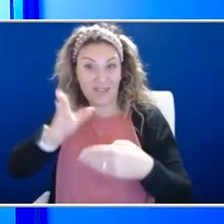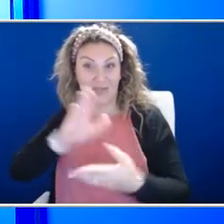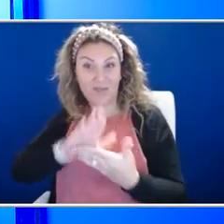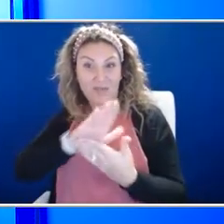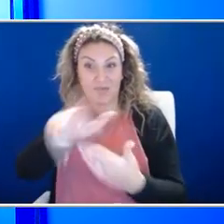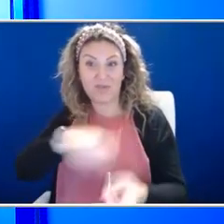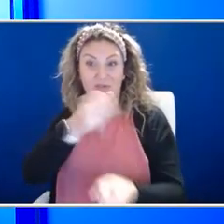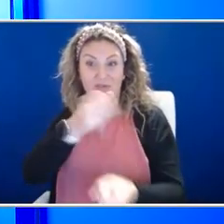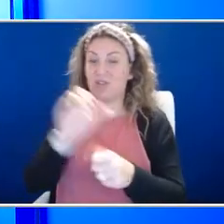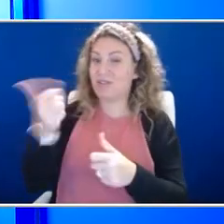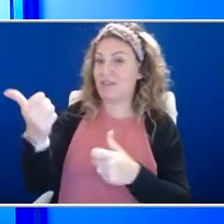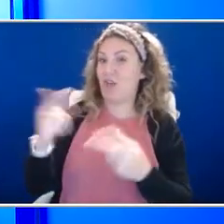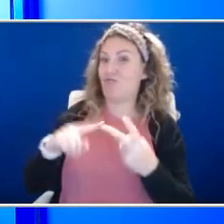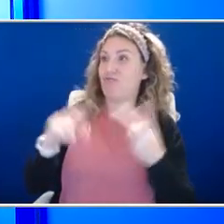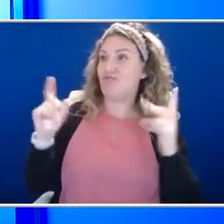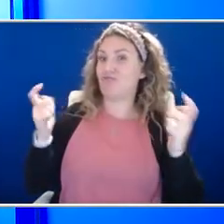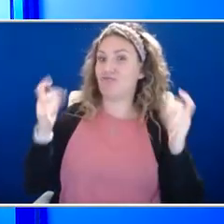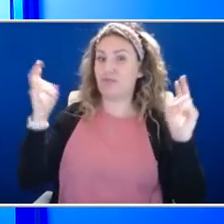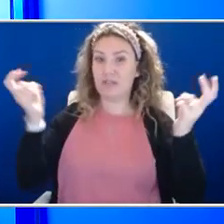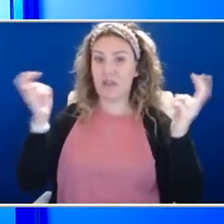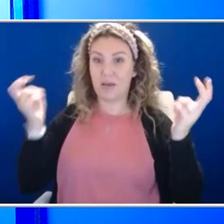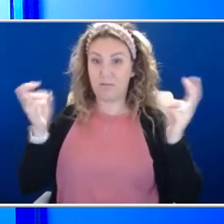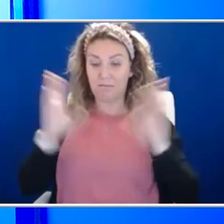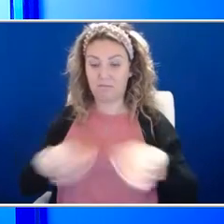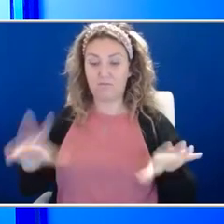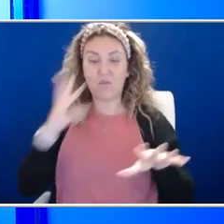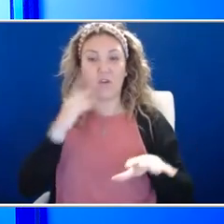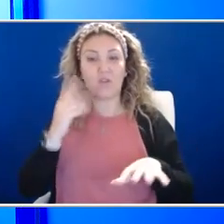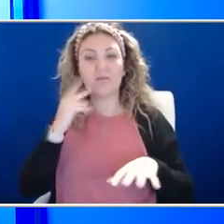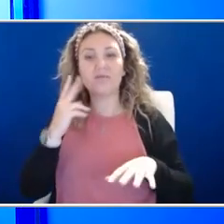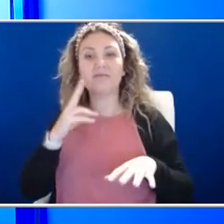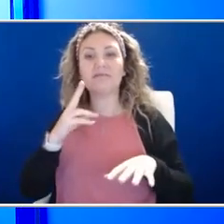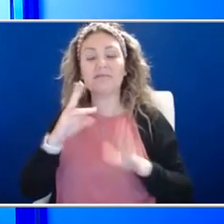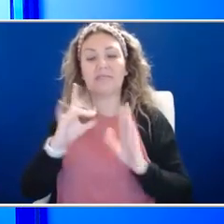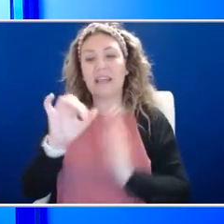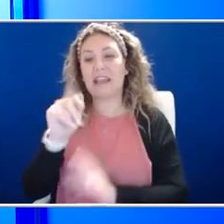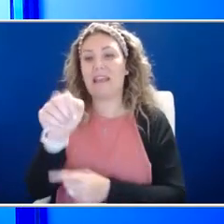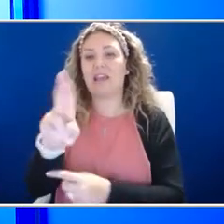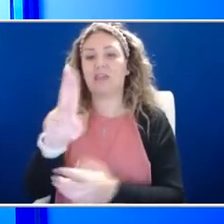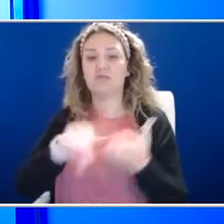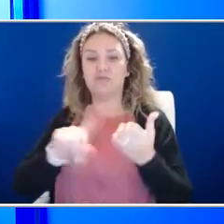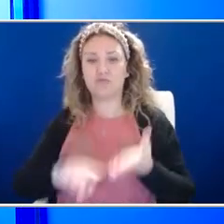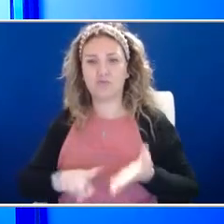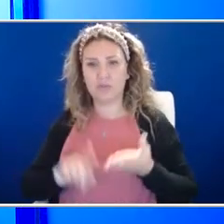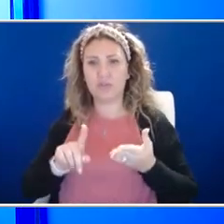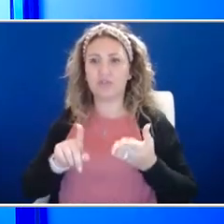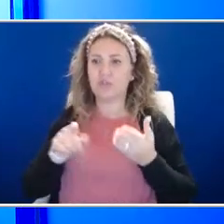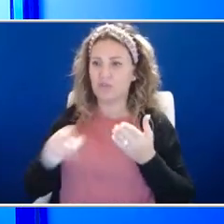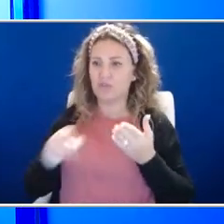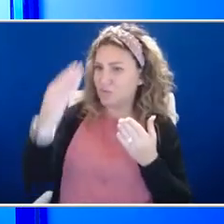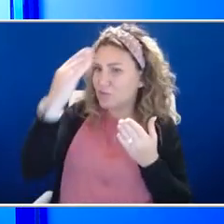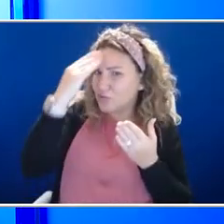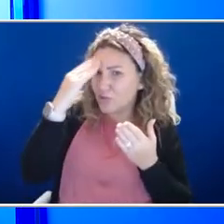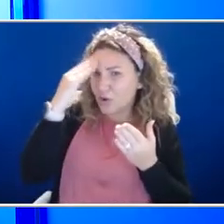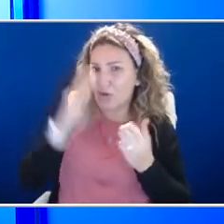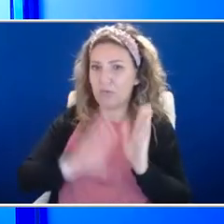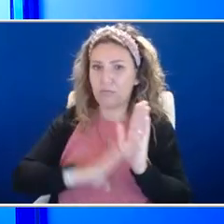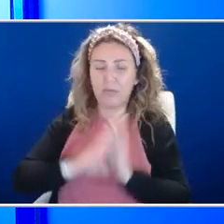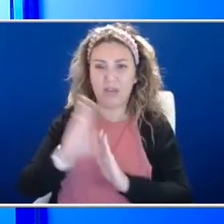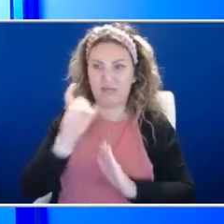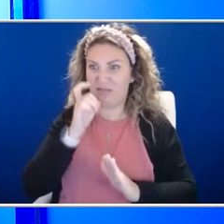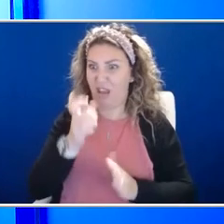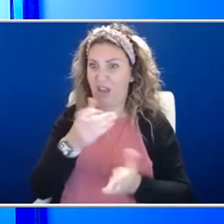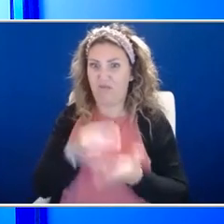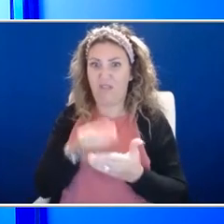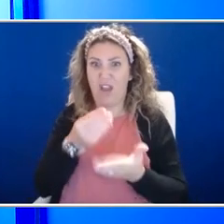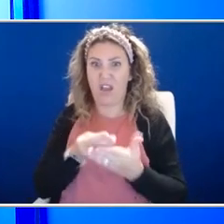another big topic, and we're talking about childhood cancer research. Did you know that childhood cancer research is grossly underfunded? It gets